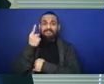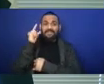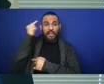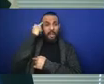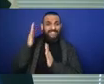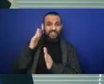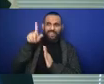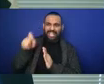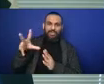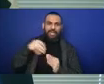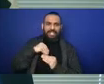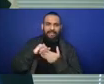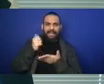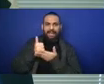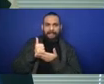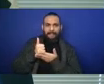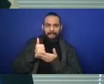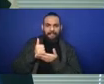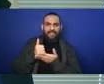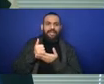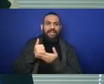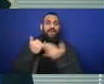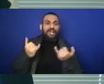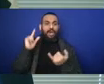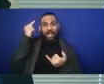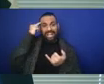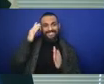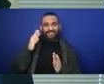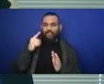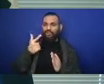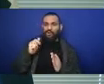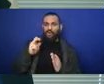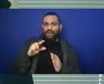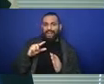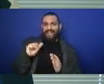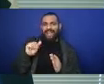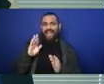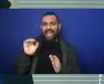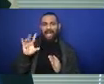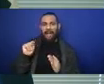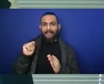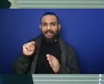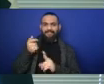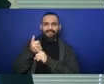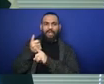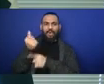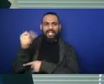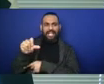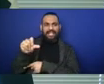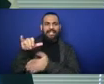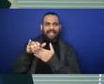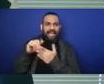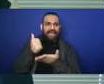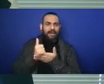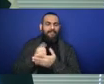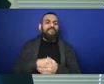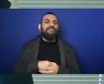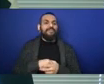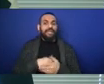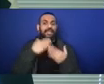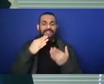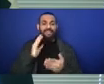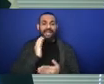in the way of funding from FEMA that would help us do the testing and quarantining. FEMA, under the Biden